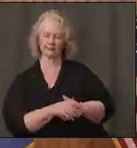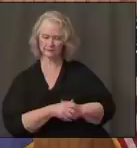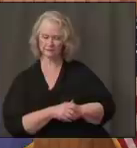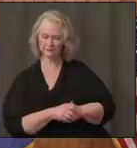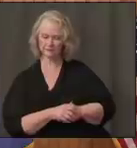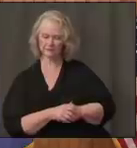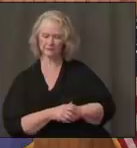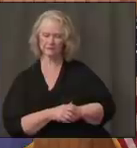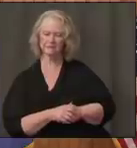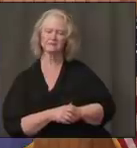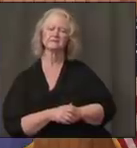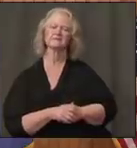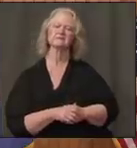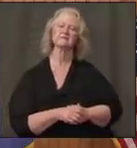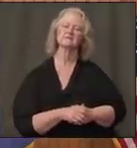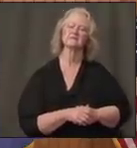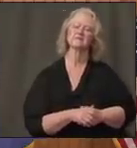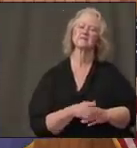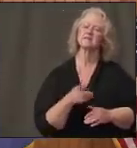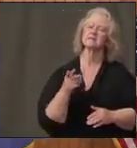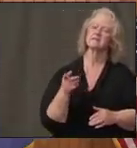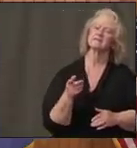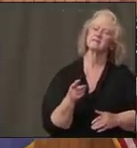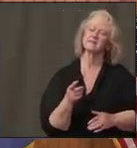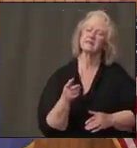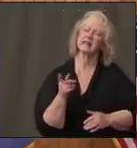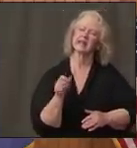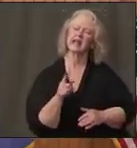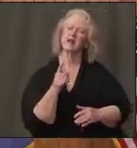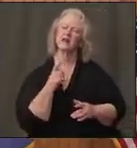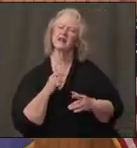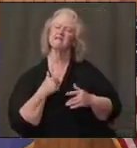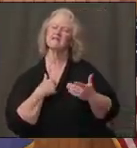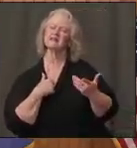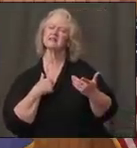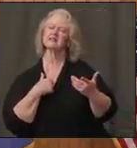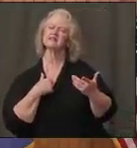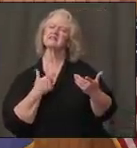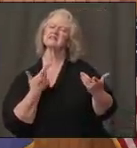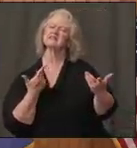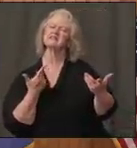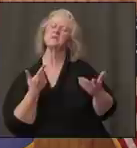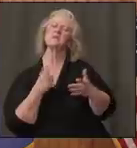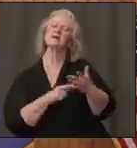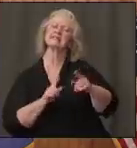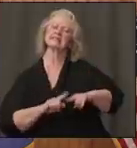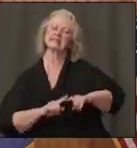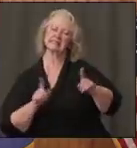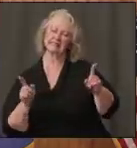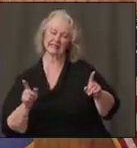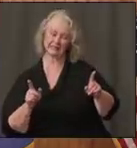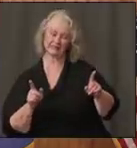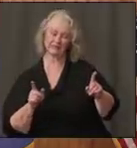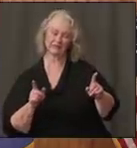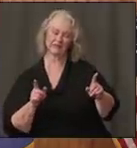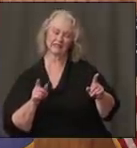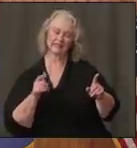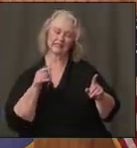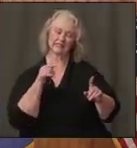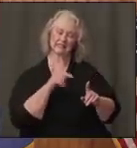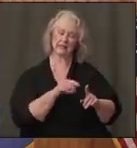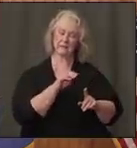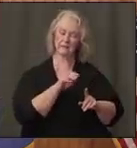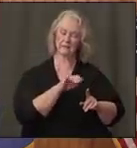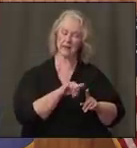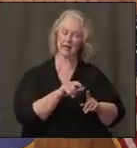question for our health policy experts. Can you quantify the difference in safety between reopening on May 20th as opposed to